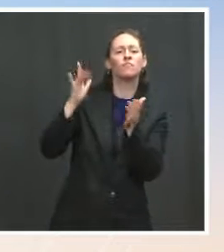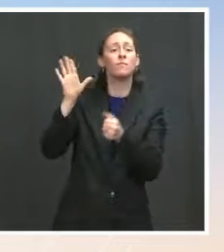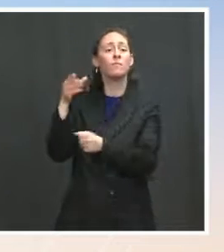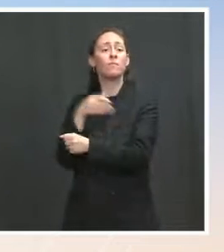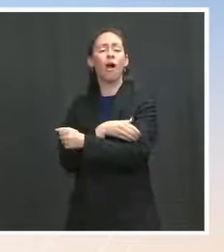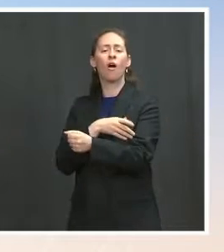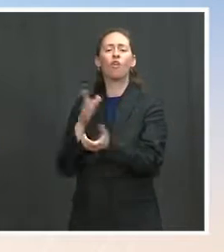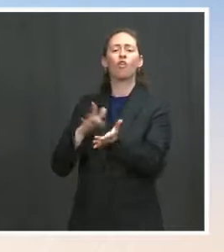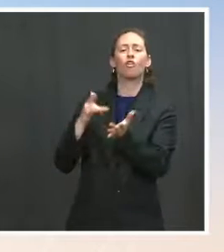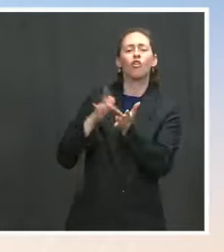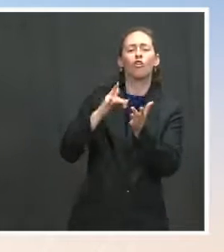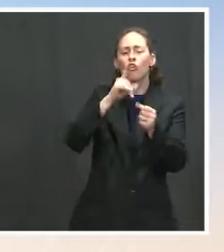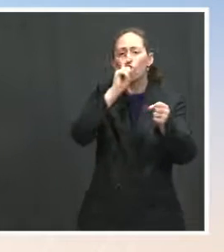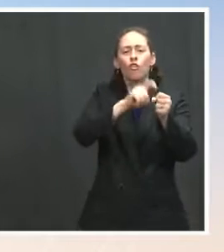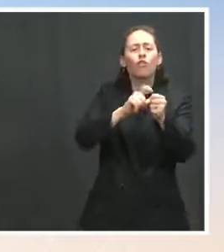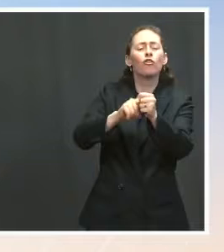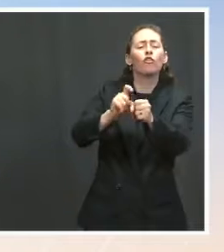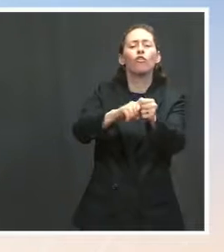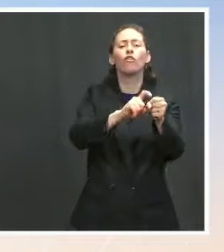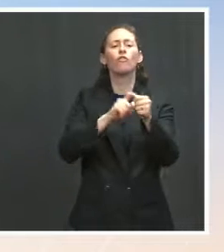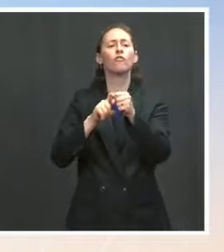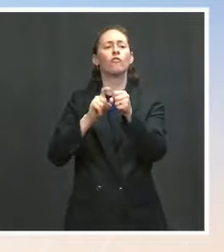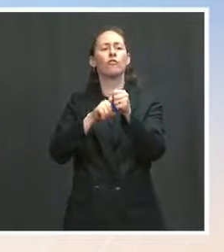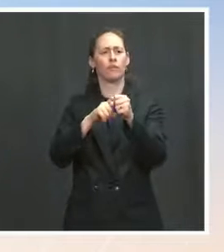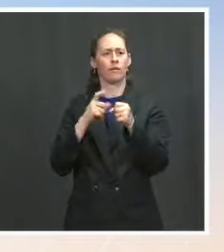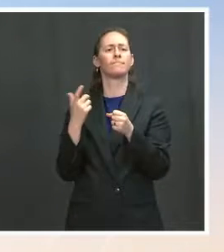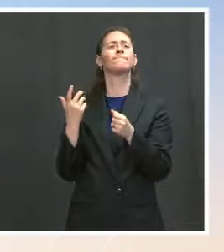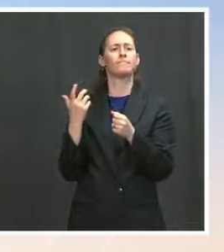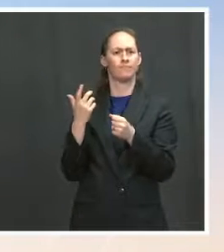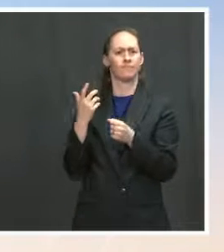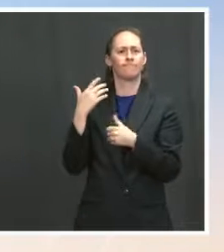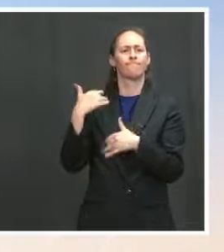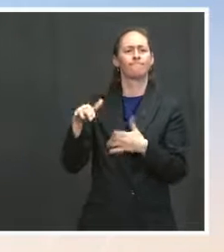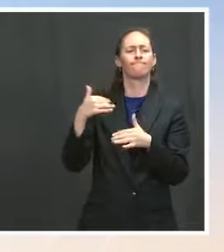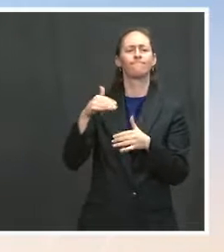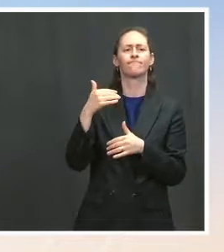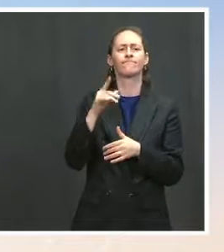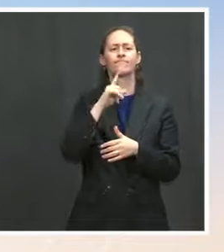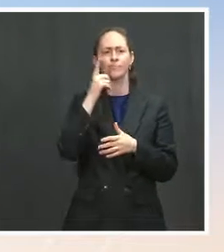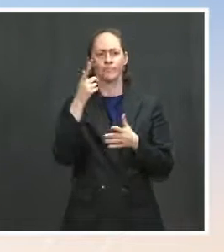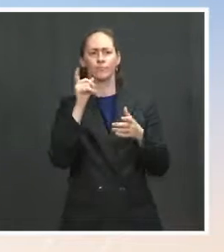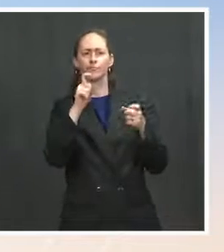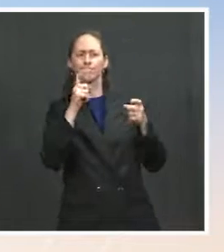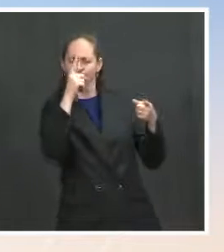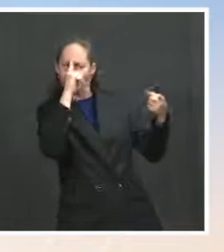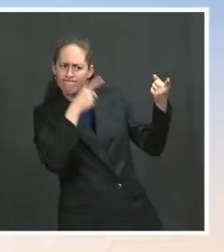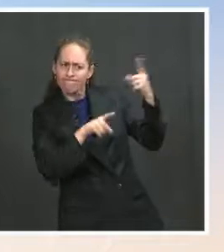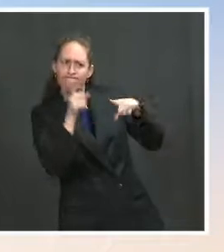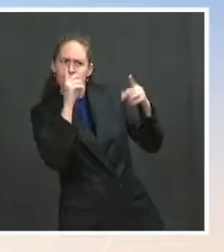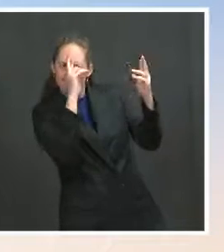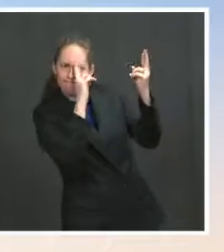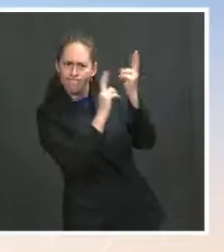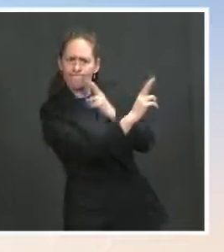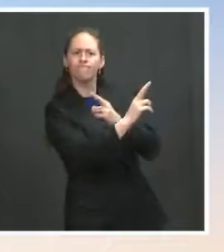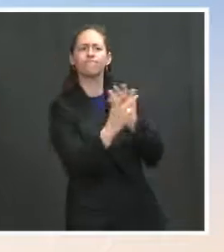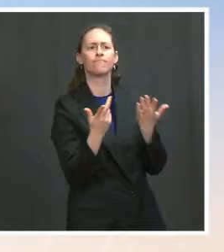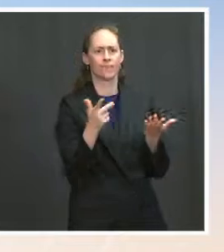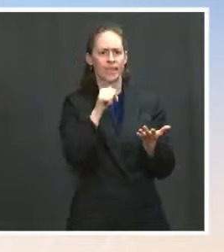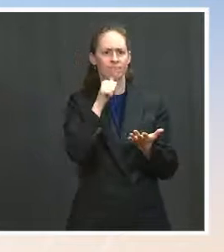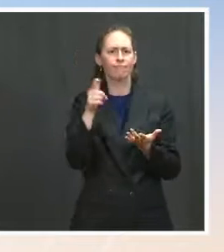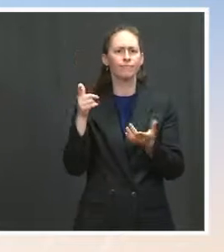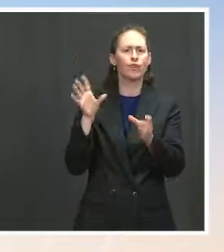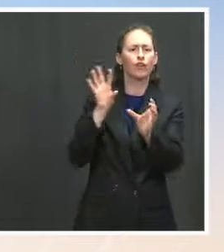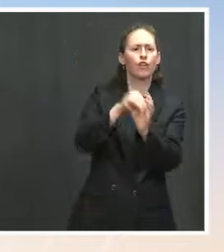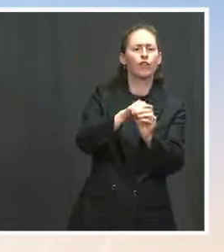cases. And the career nonpartisan civil servants often were doing their work with great professionalism and honor and were put